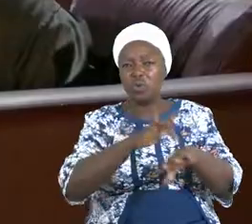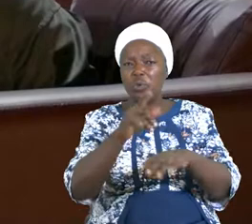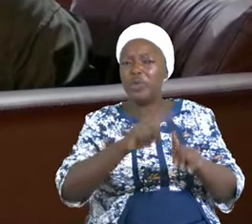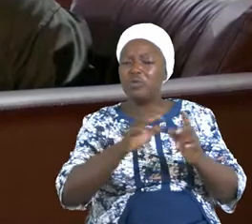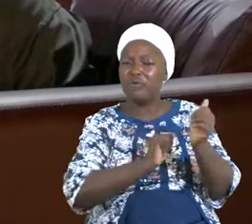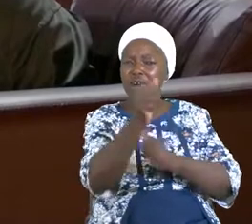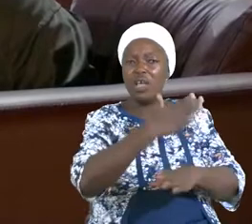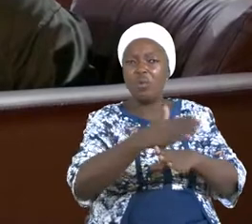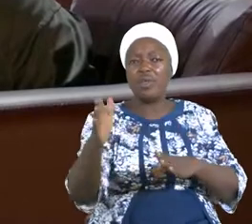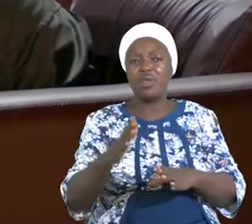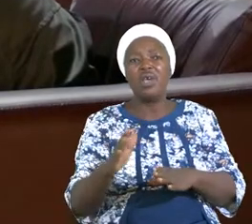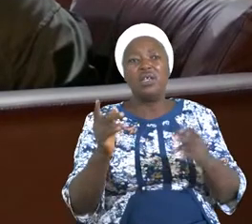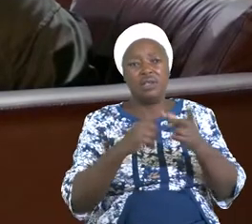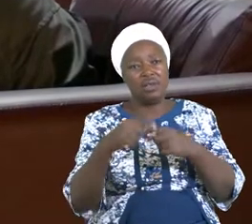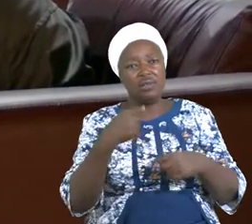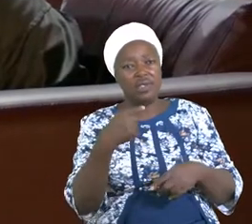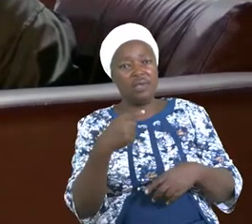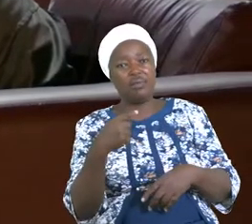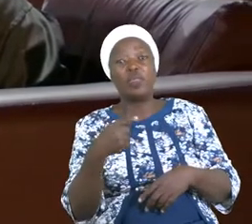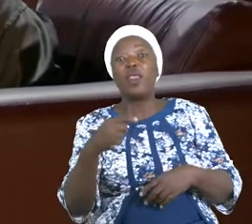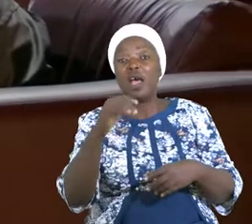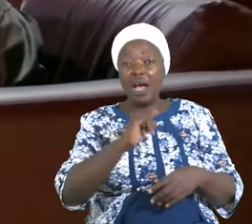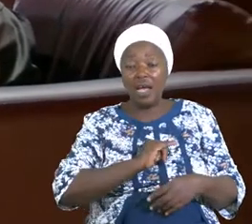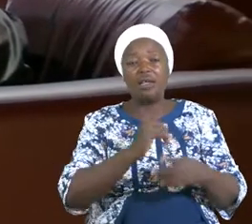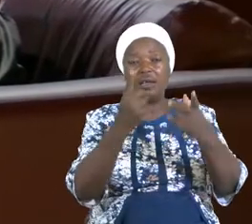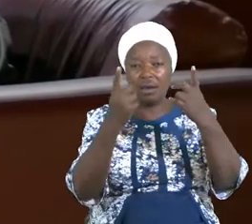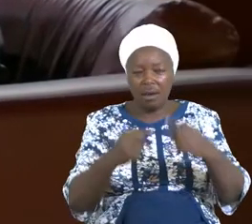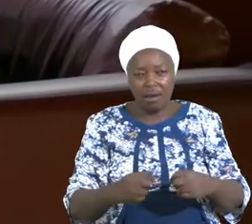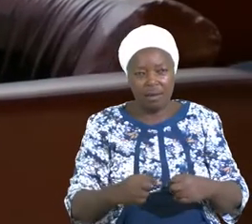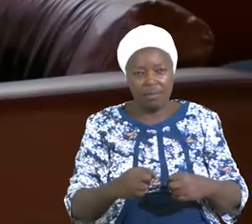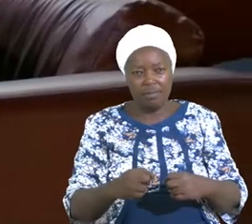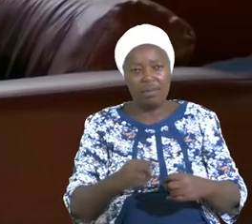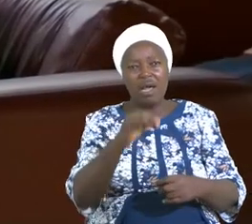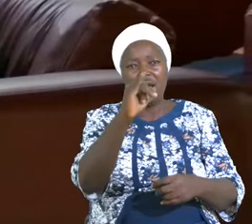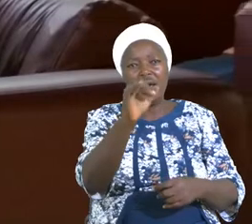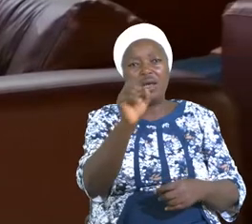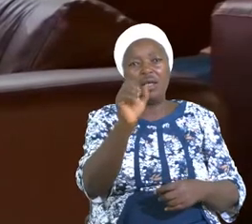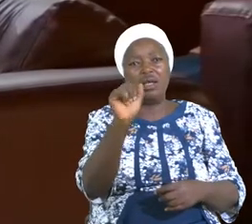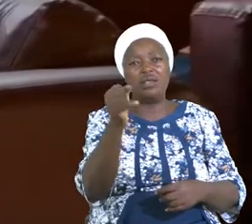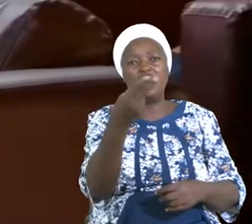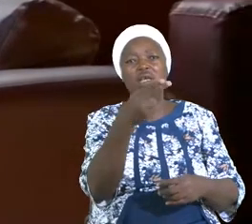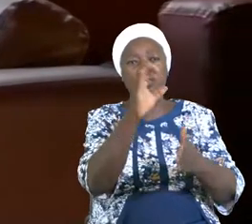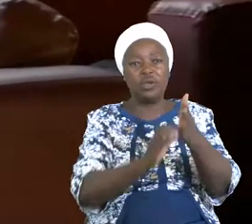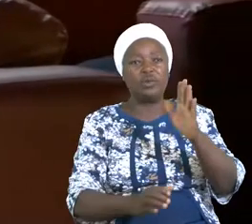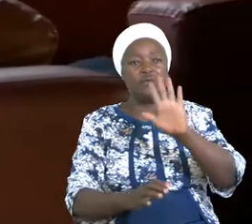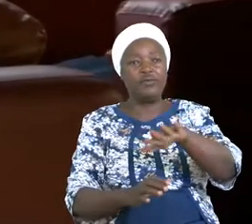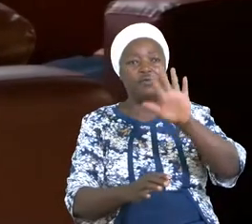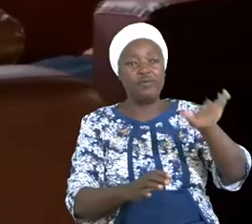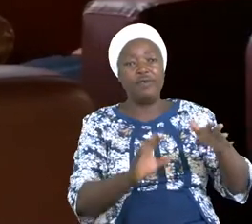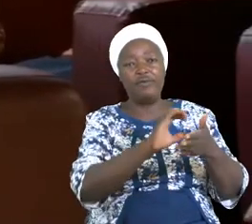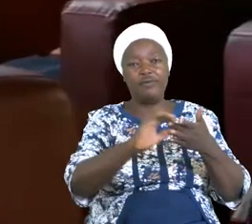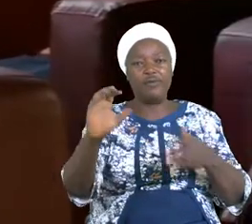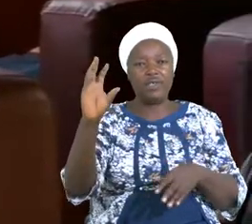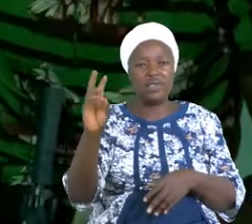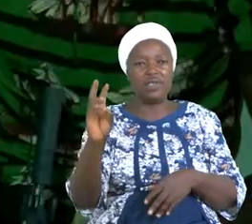away. Then you say, I come. Isaiah chapter 55, verse 6,